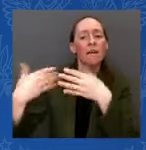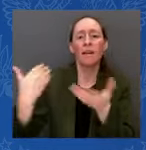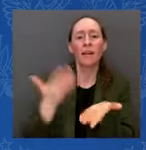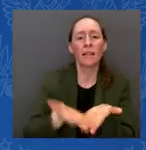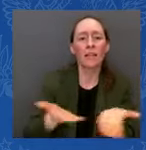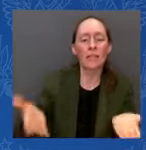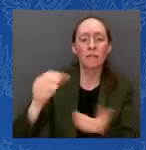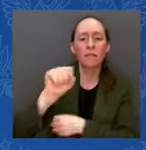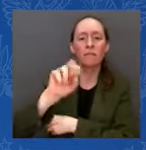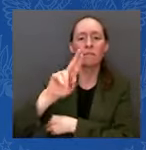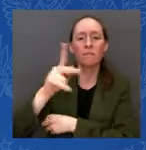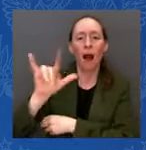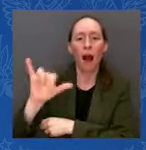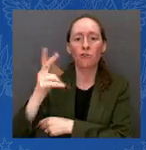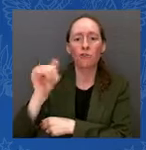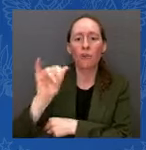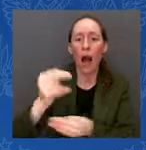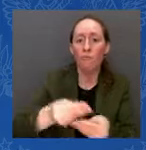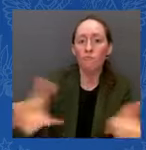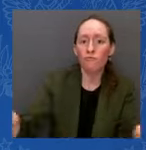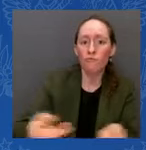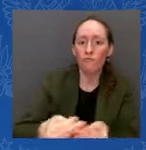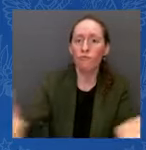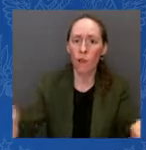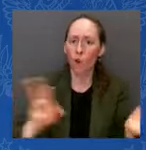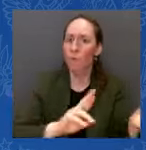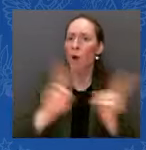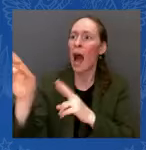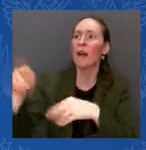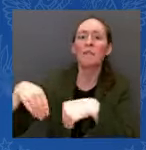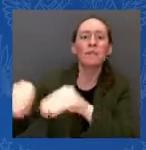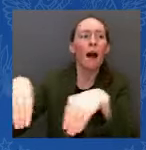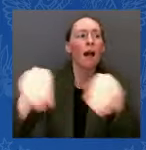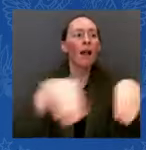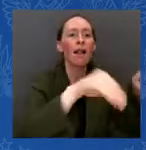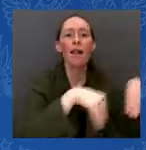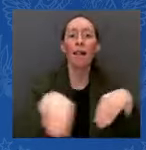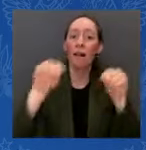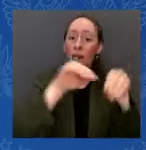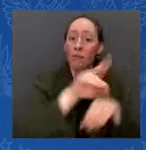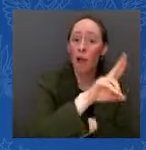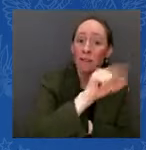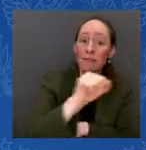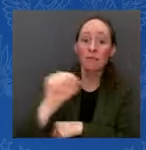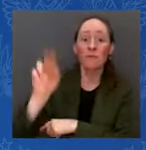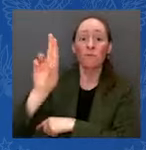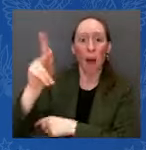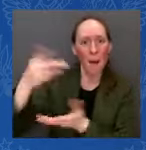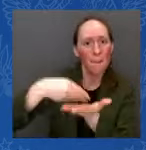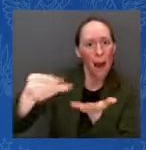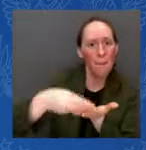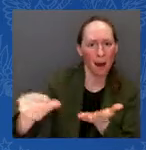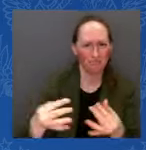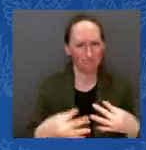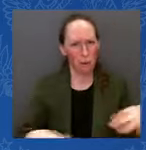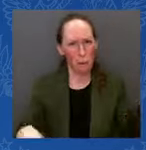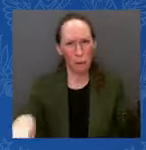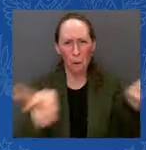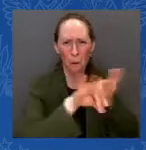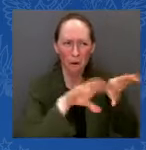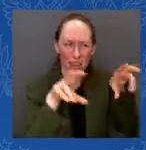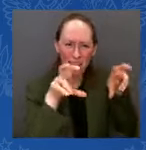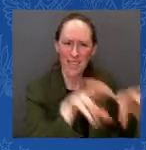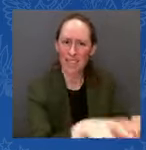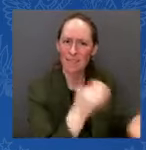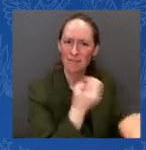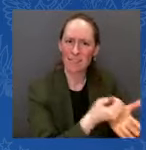economic significance of this investment is akin to the creation of the Australian automotive industry in the post-World War